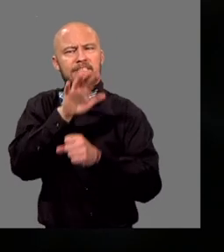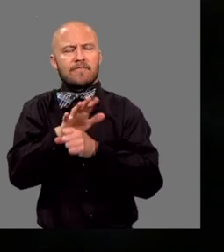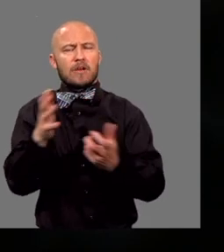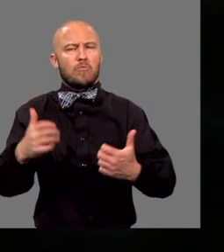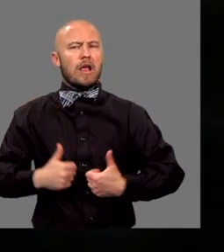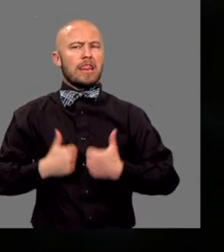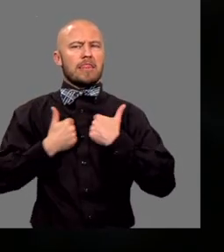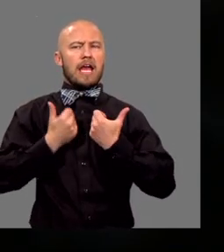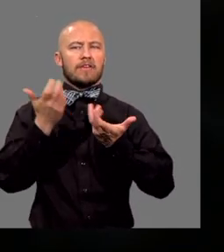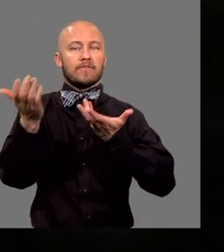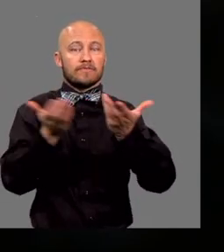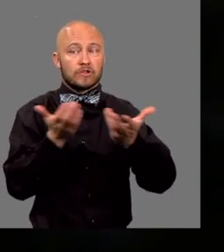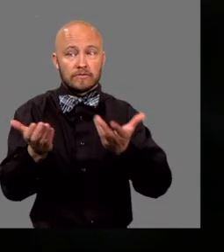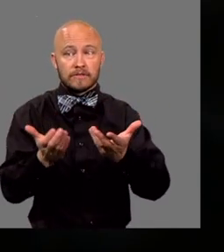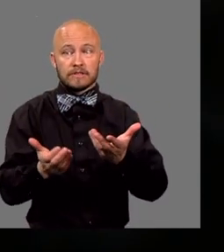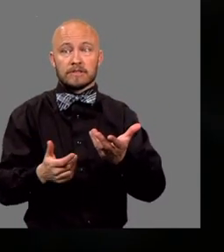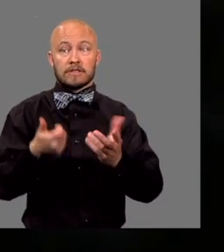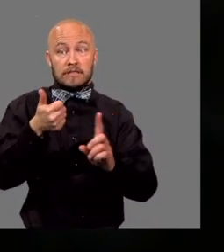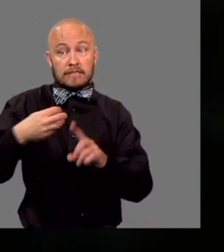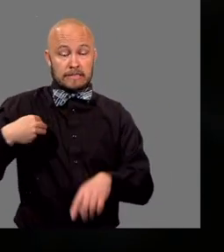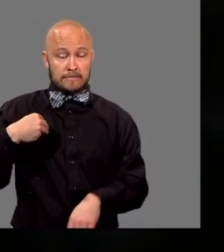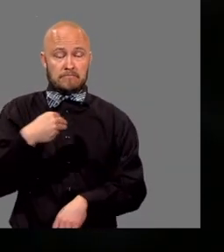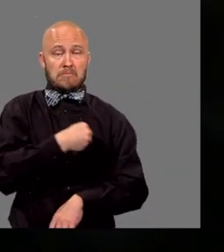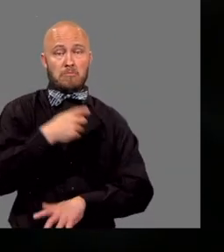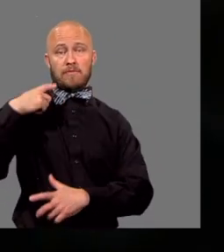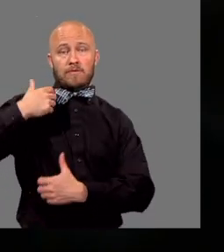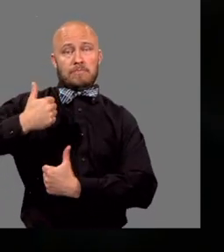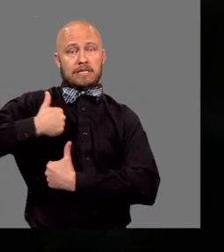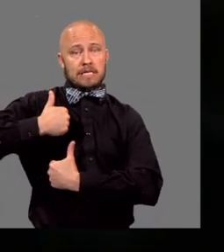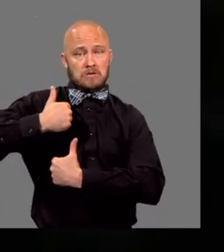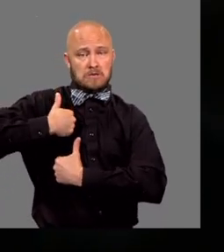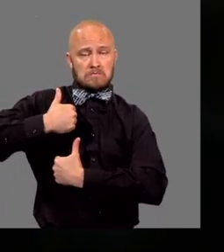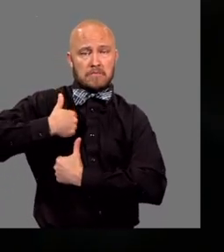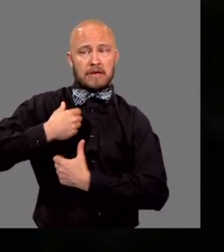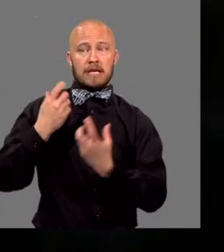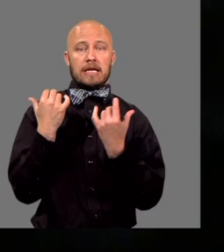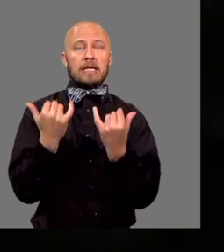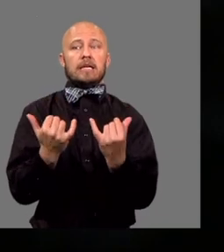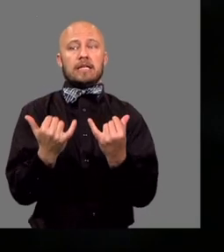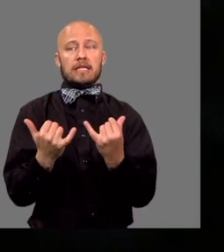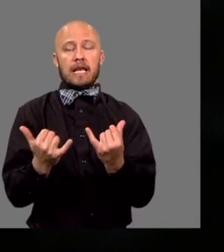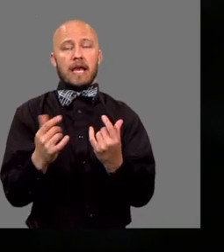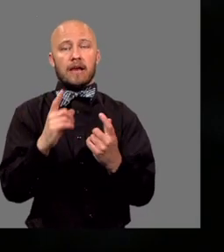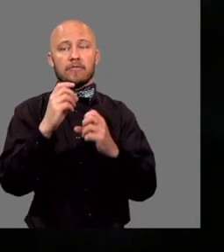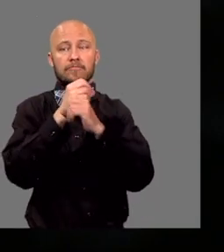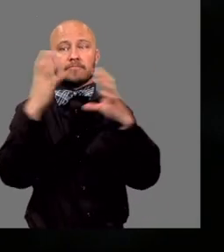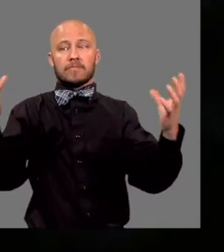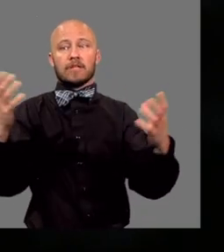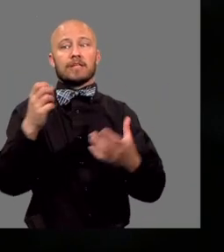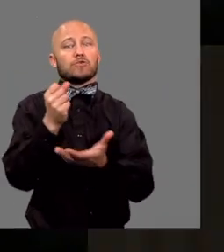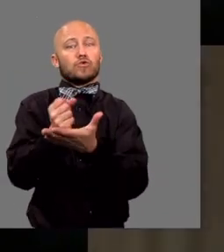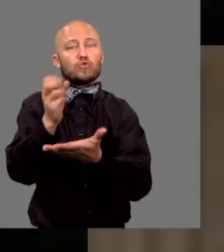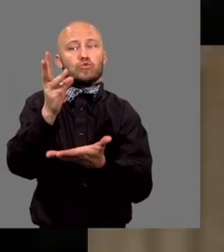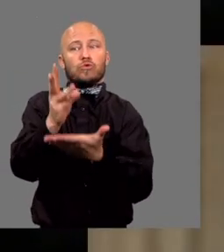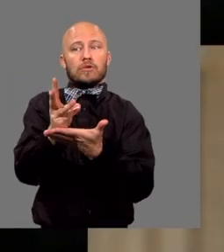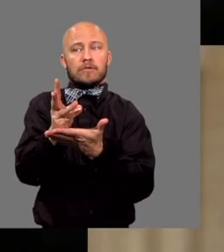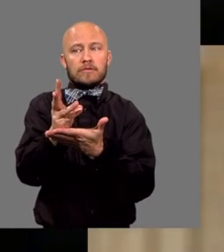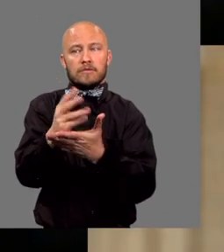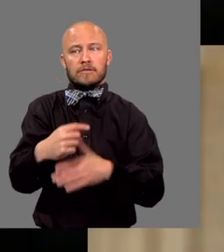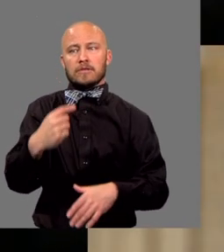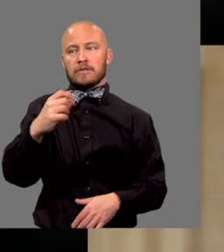a life of service, first as a member of our armed forces and now as an aspiring social